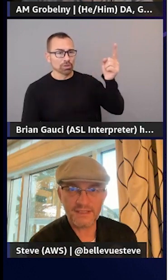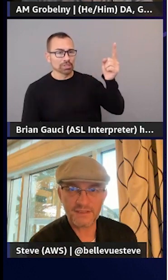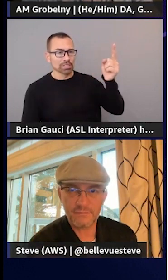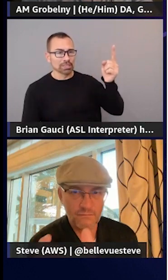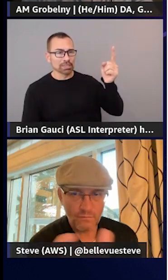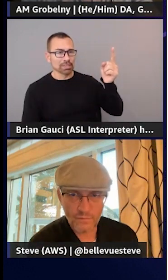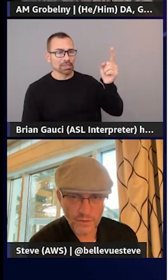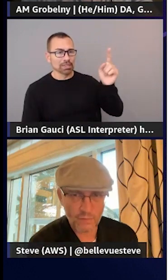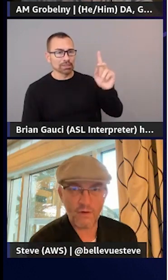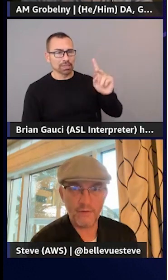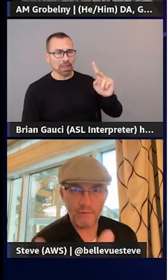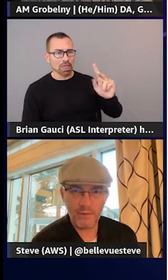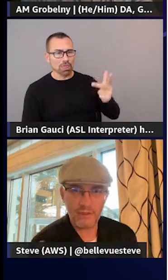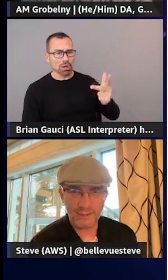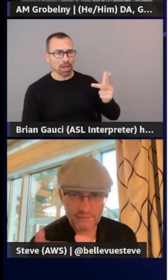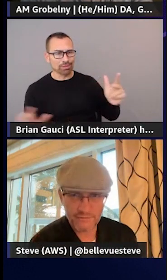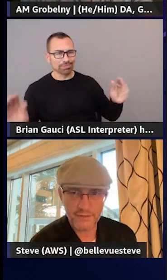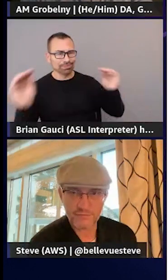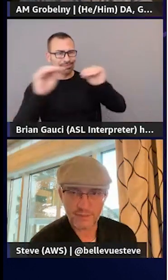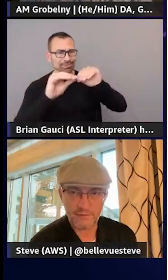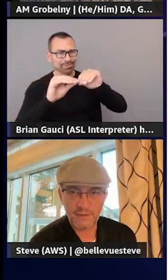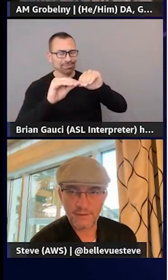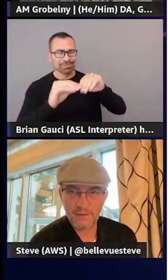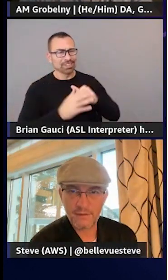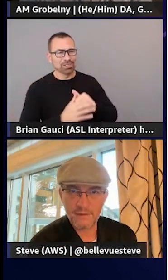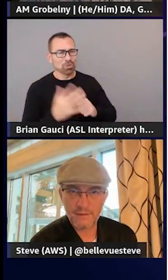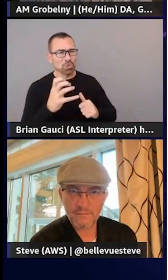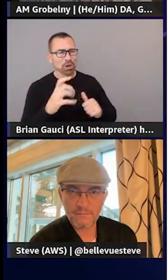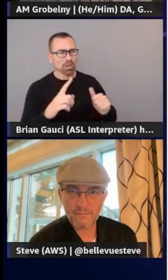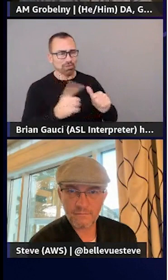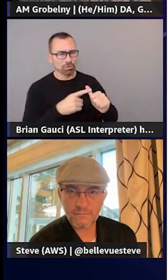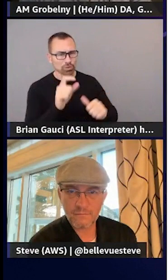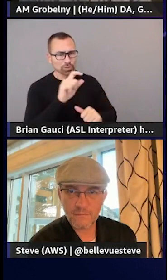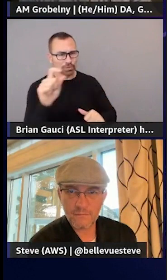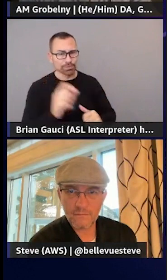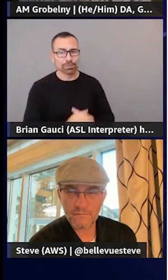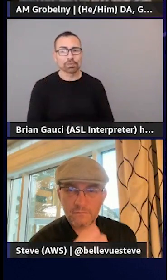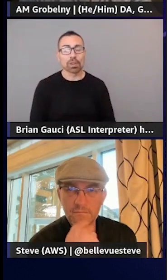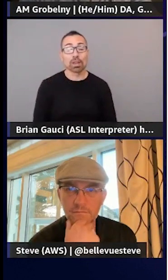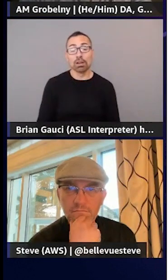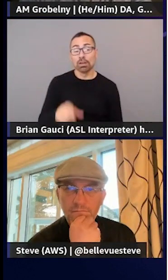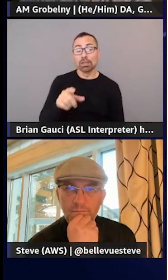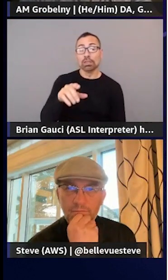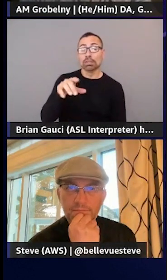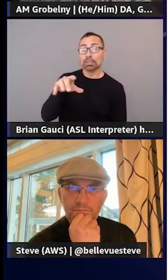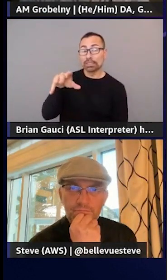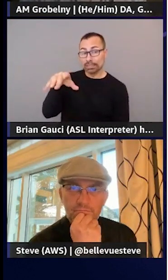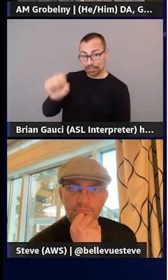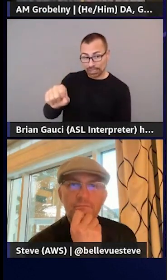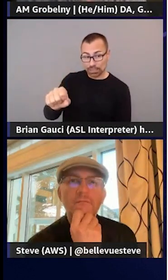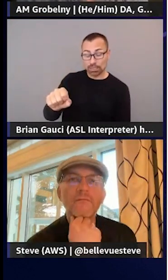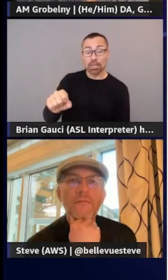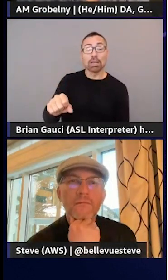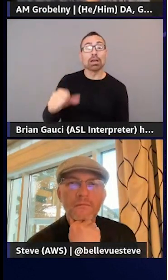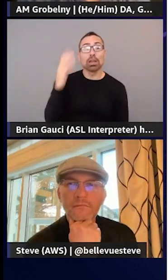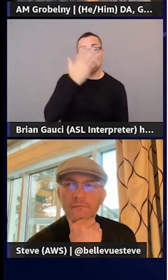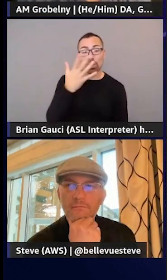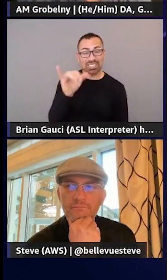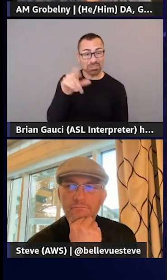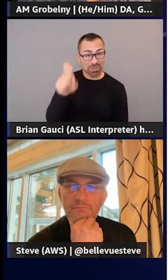So that's not what we want. We want like the first row. Yes, and it looks like we have to identify this using,